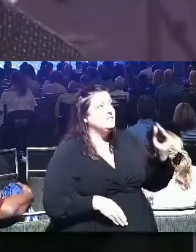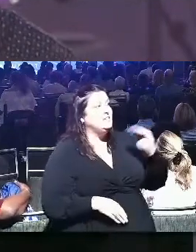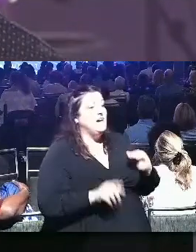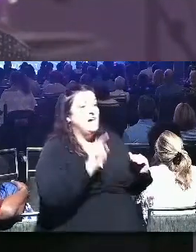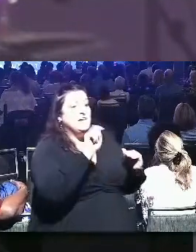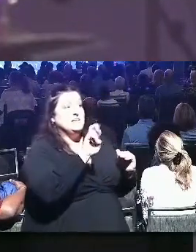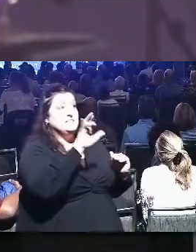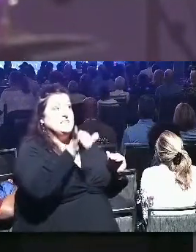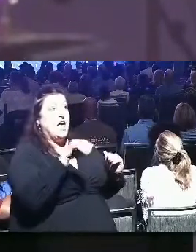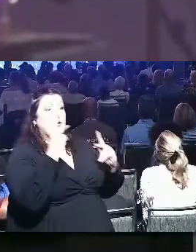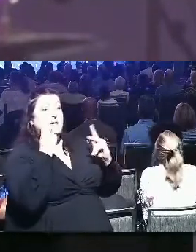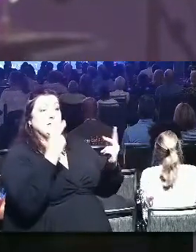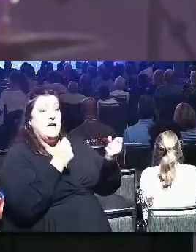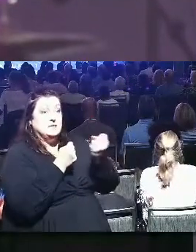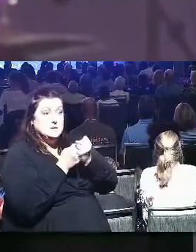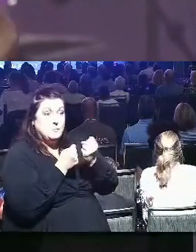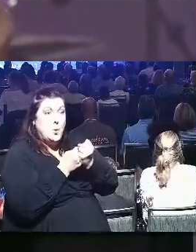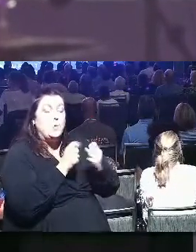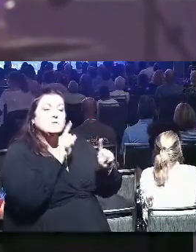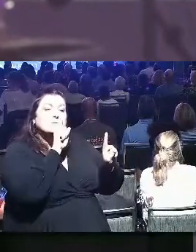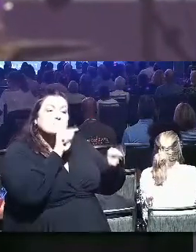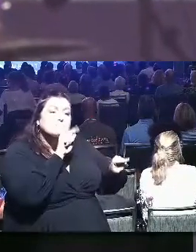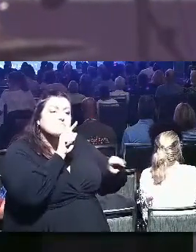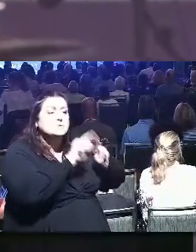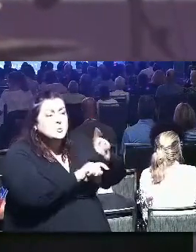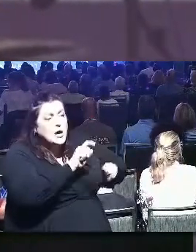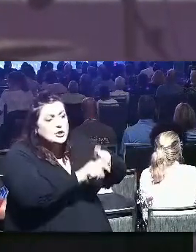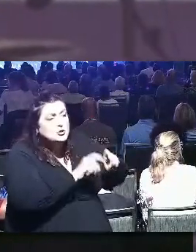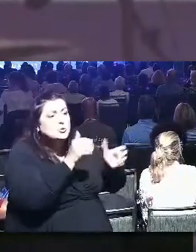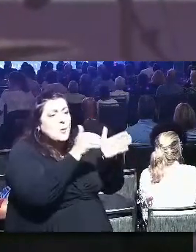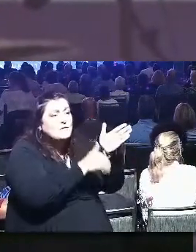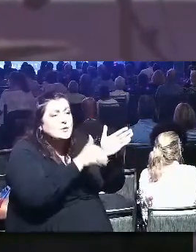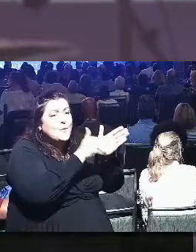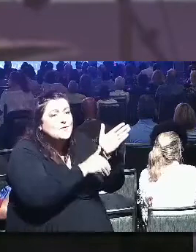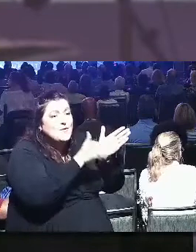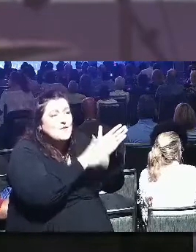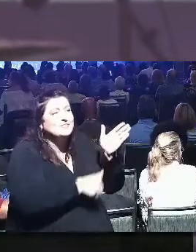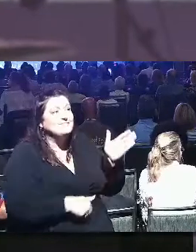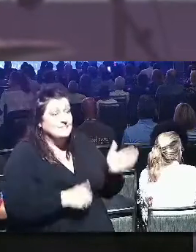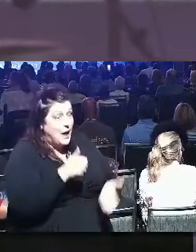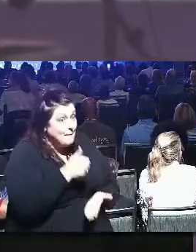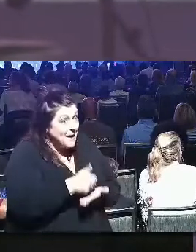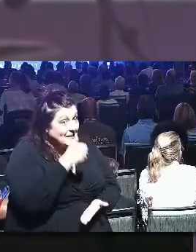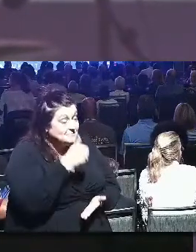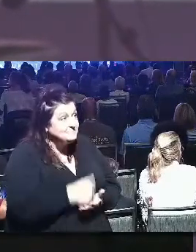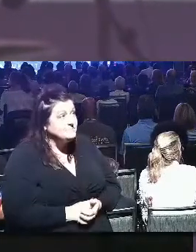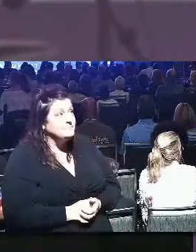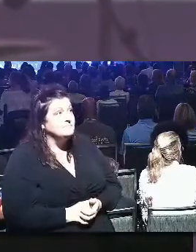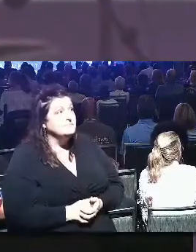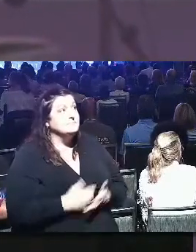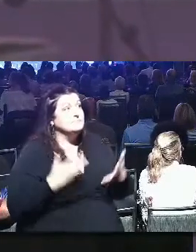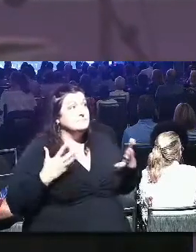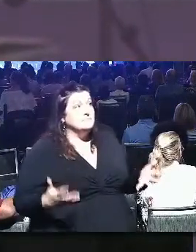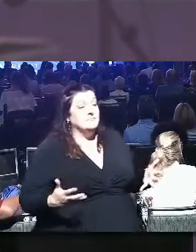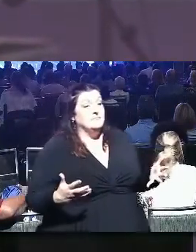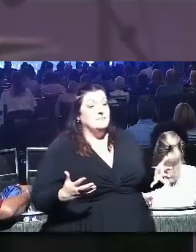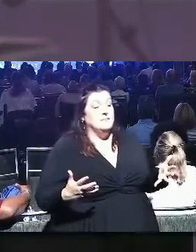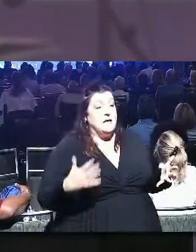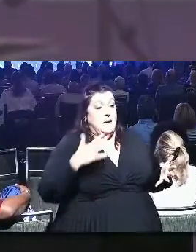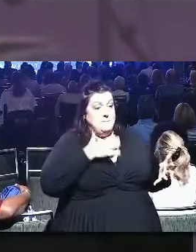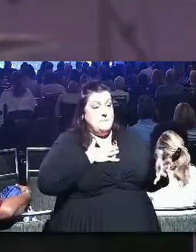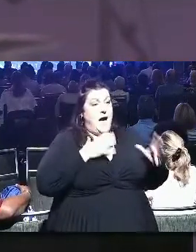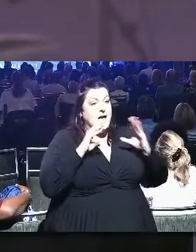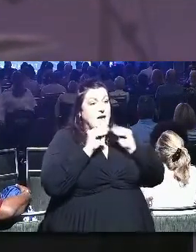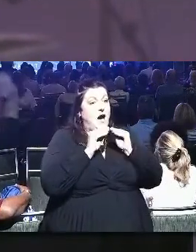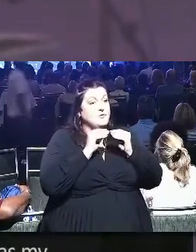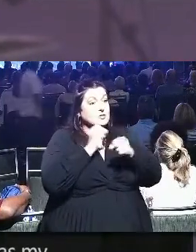guest support, just answering questions over and over again. Amen. Because it was my conference, I got